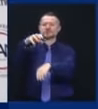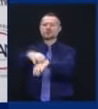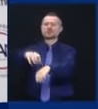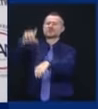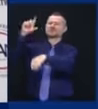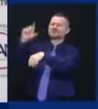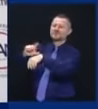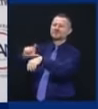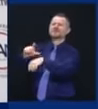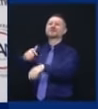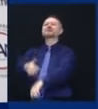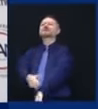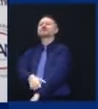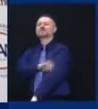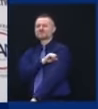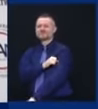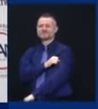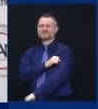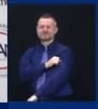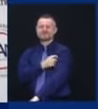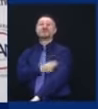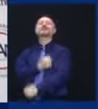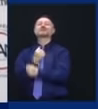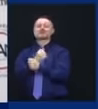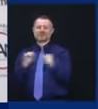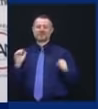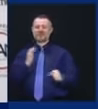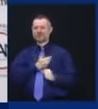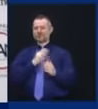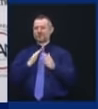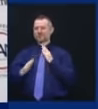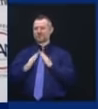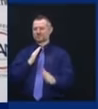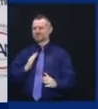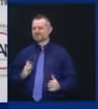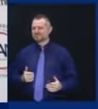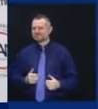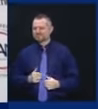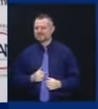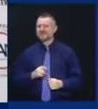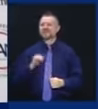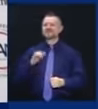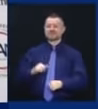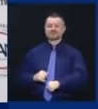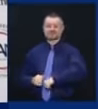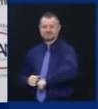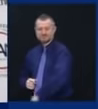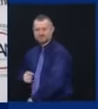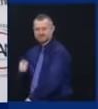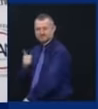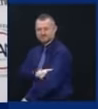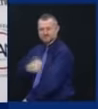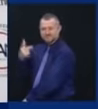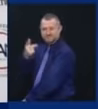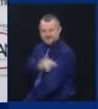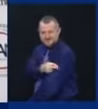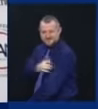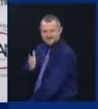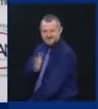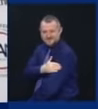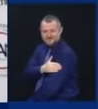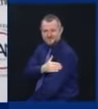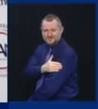let's save our communities. Let's do it by putting our arm to the wheel or arm to